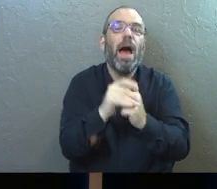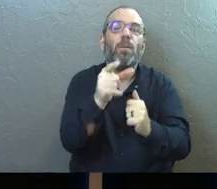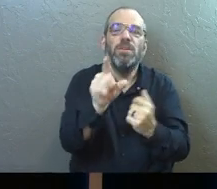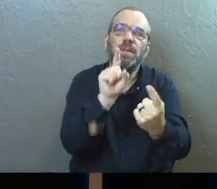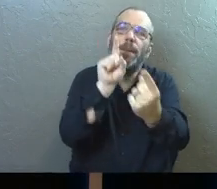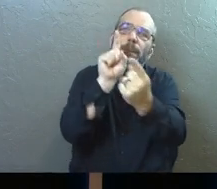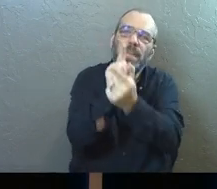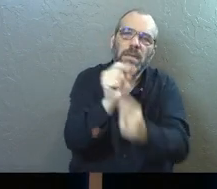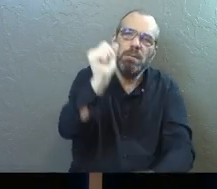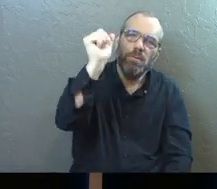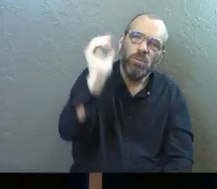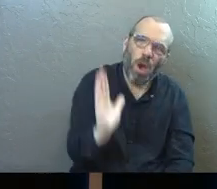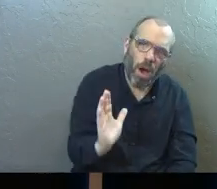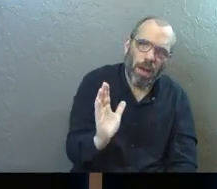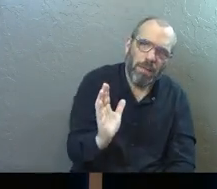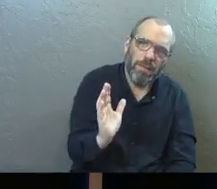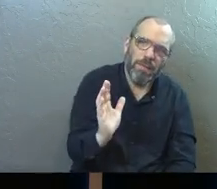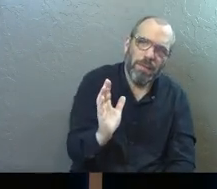God.